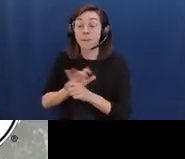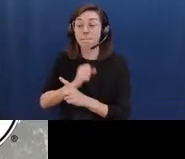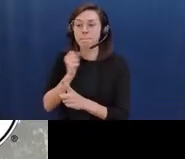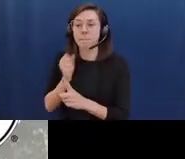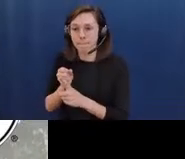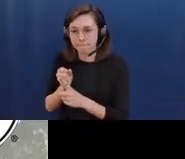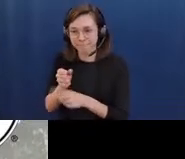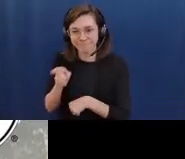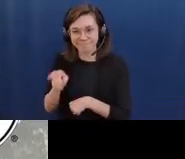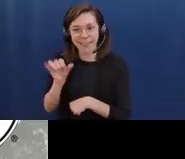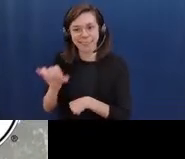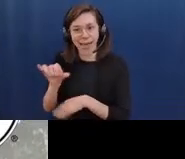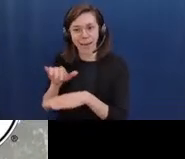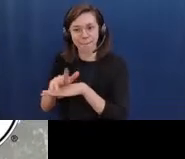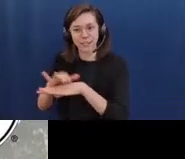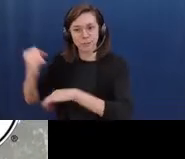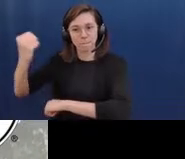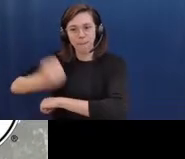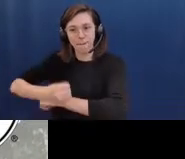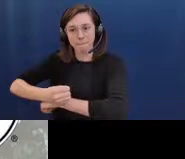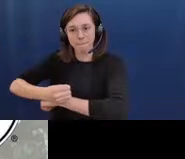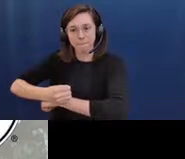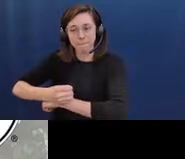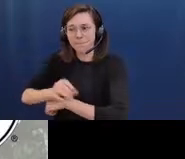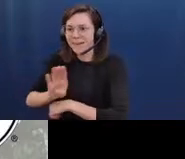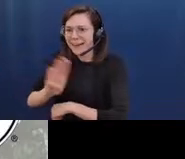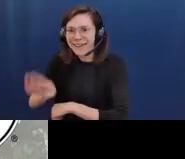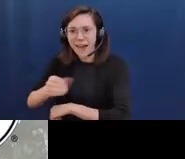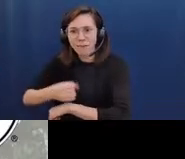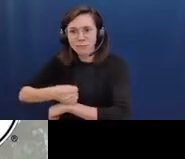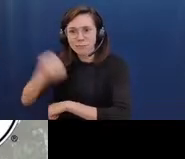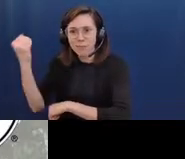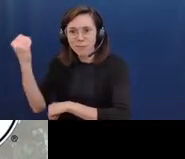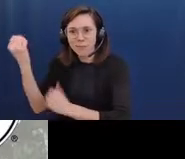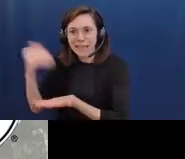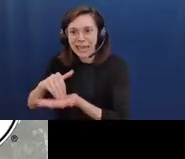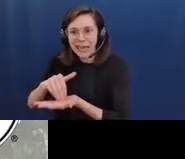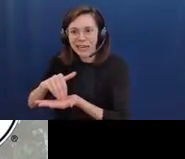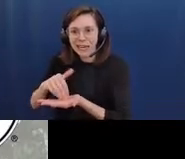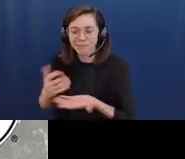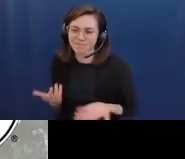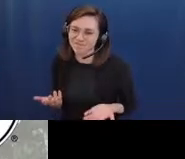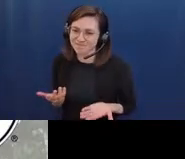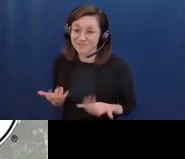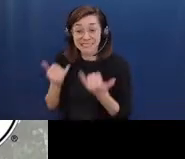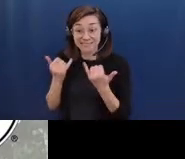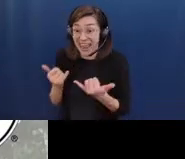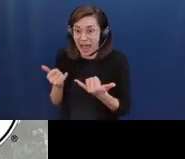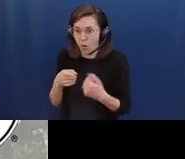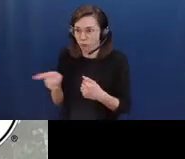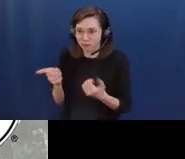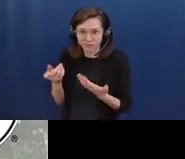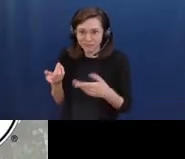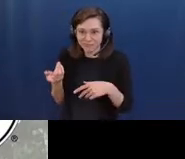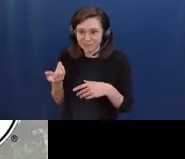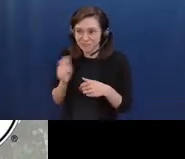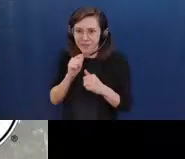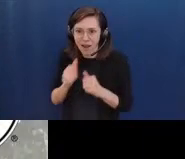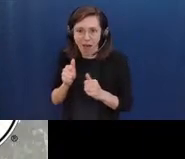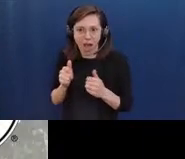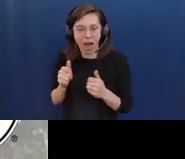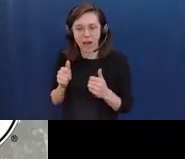down, and then they never opened it back up. It is not a clothing optional beach anymore.